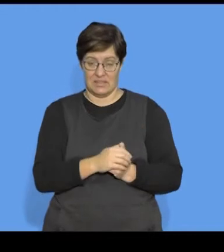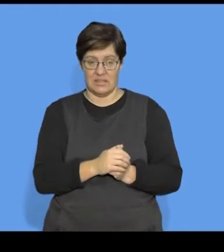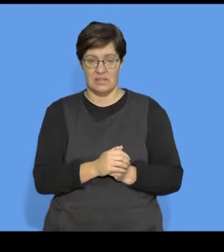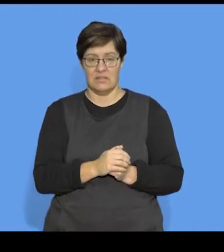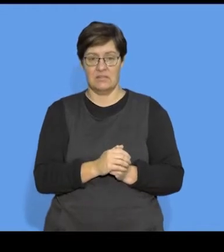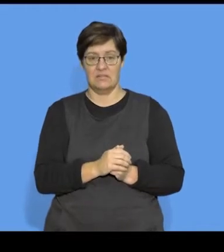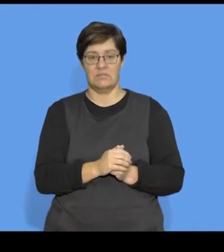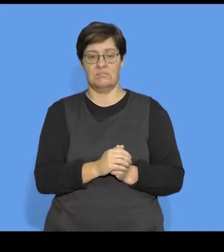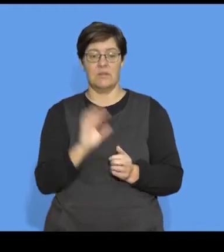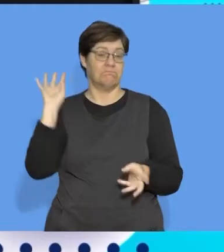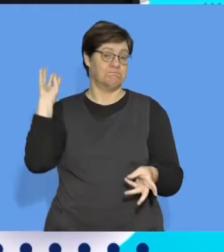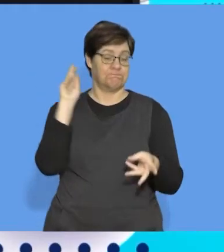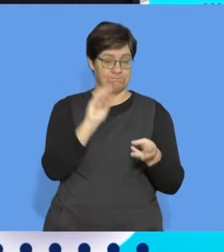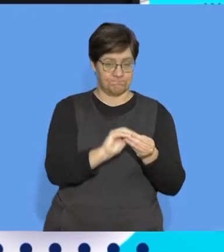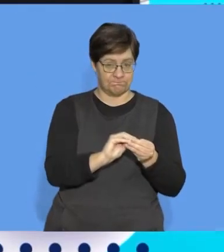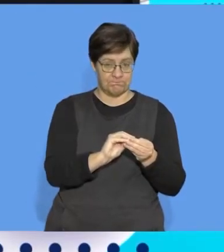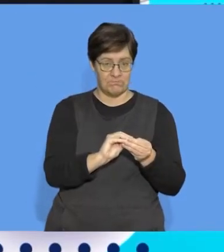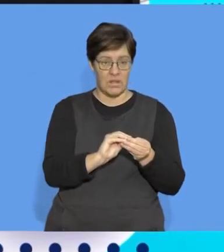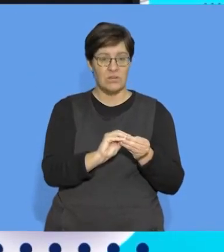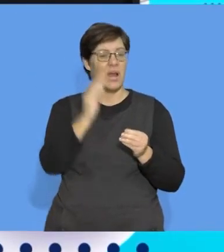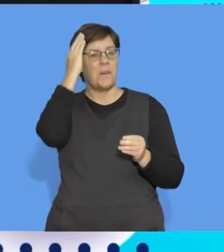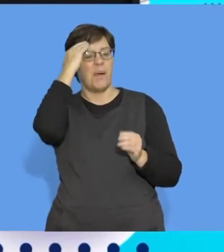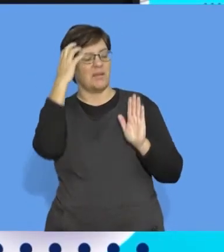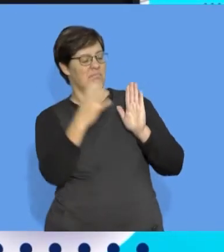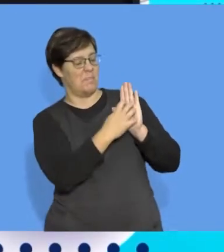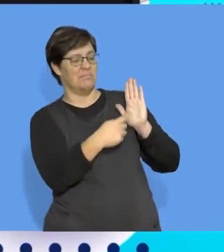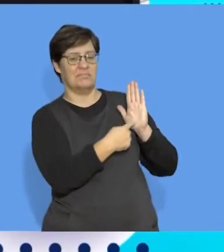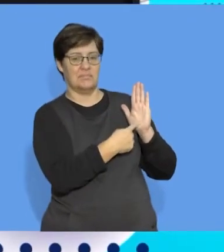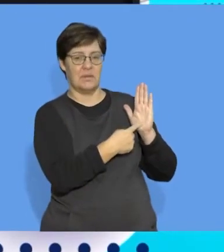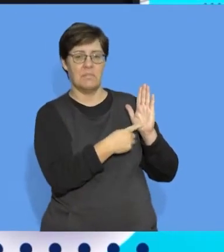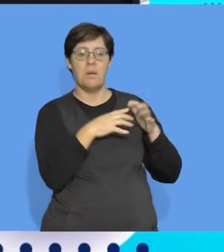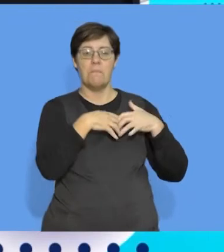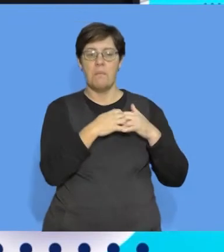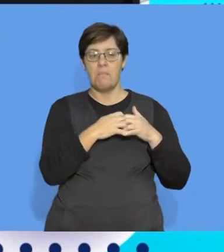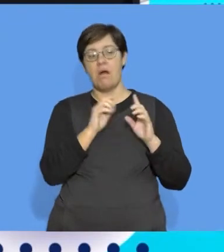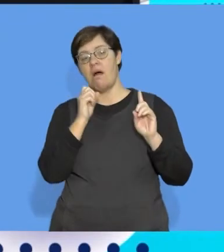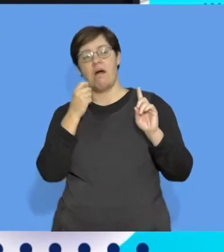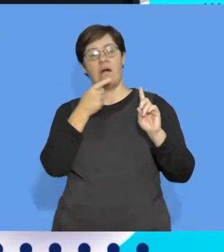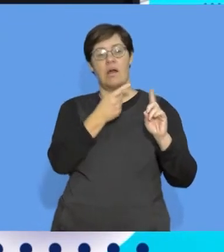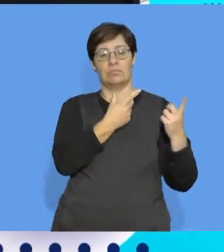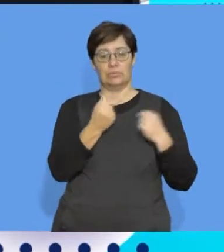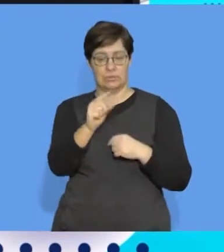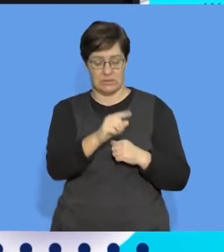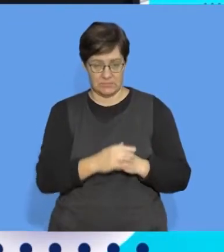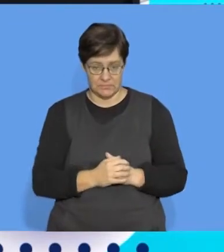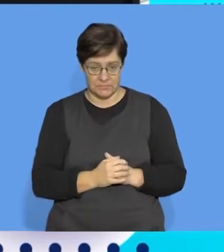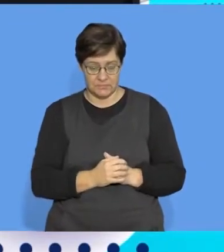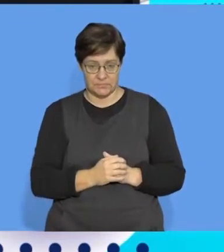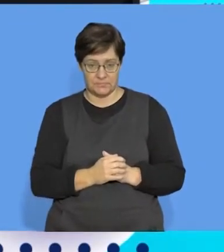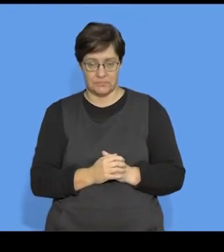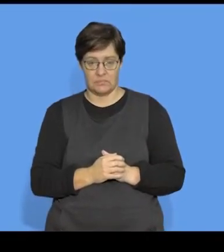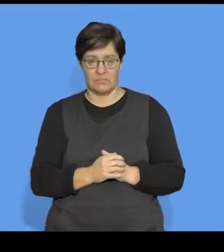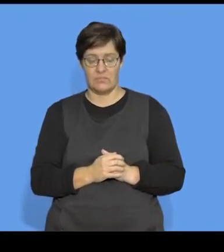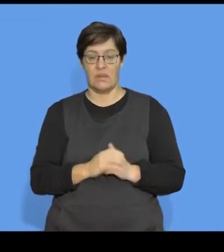quick recap or a mind map so that we set the tone for the lesson. Remember the methods